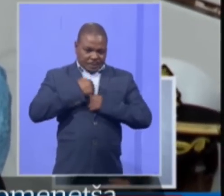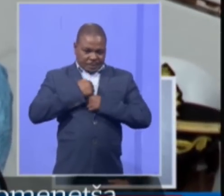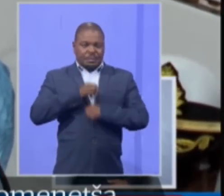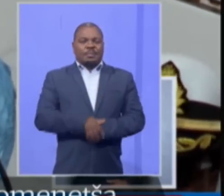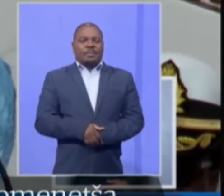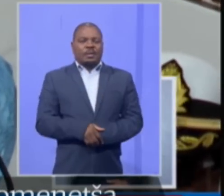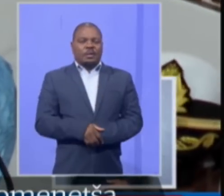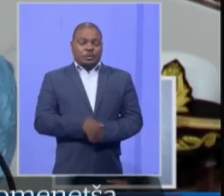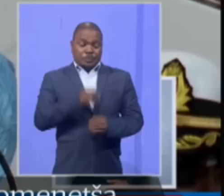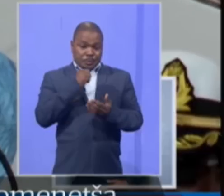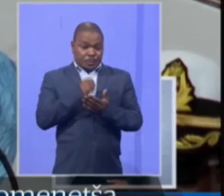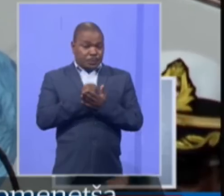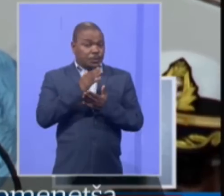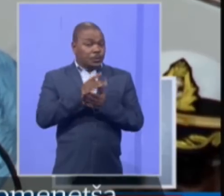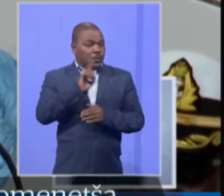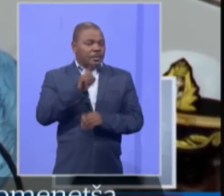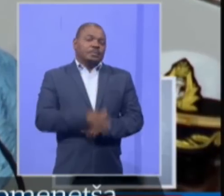to uphold,